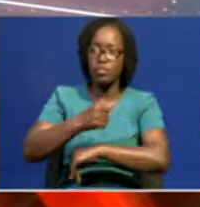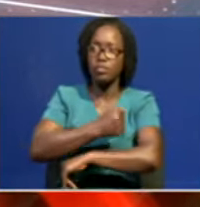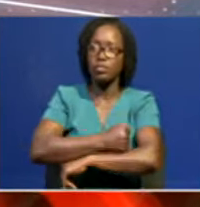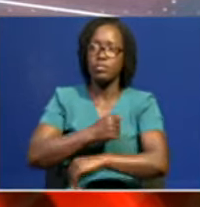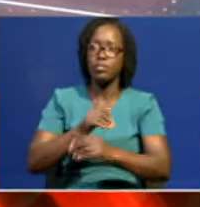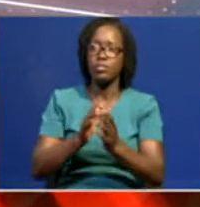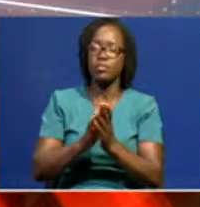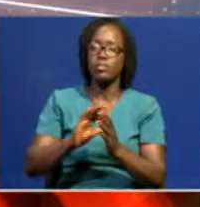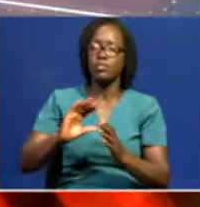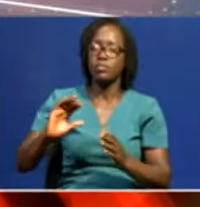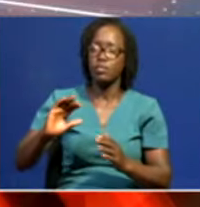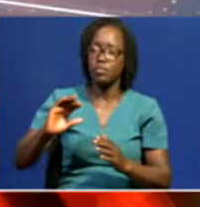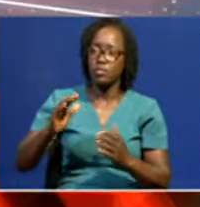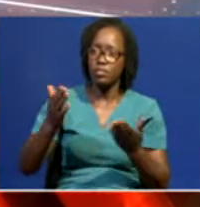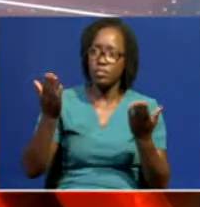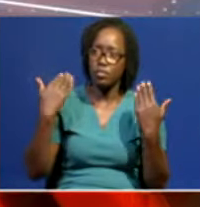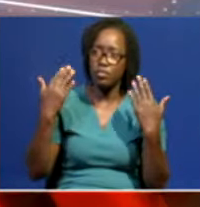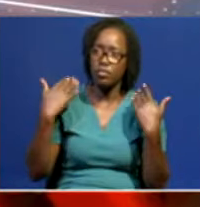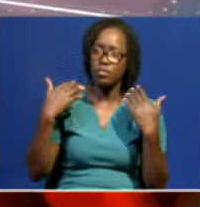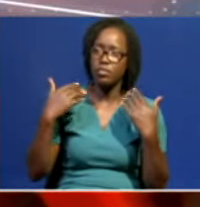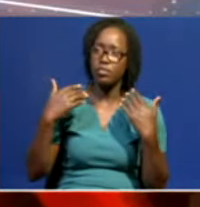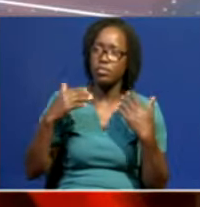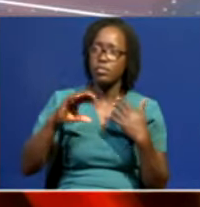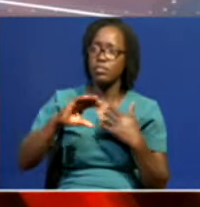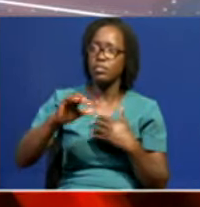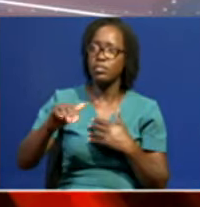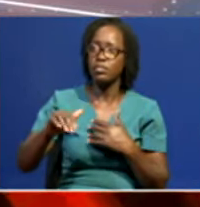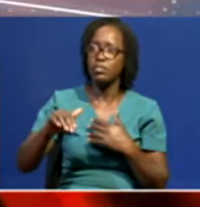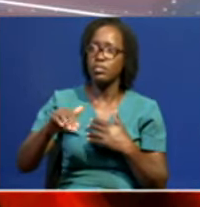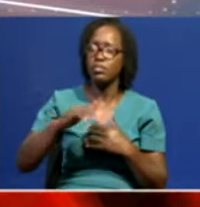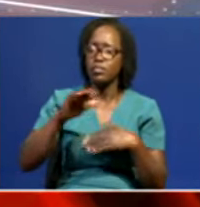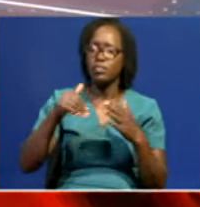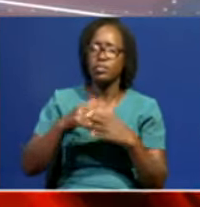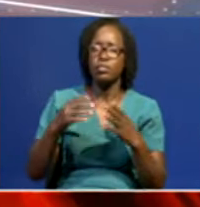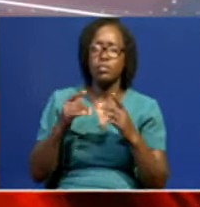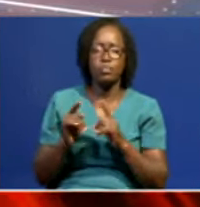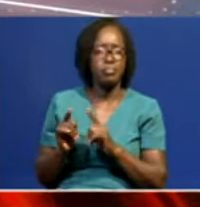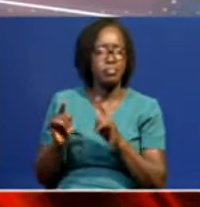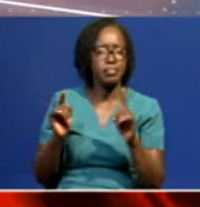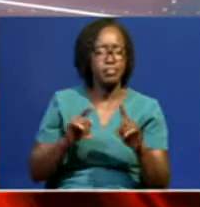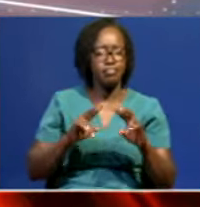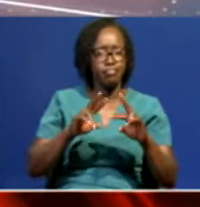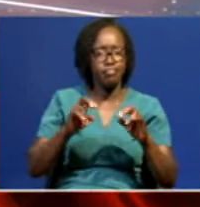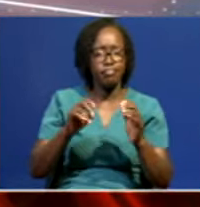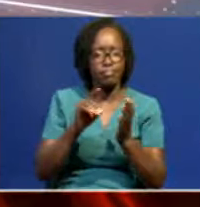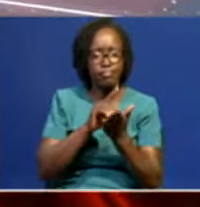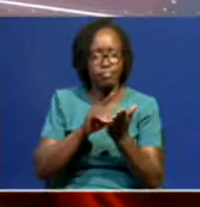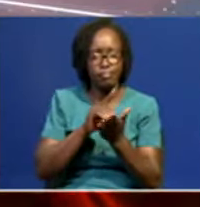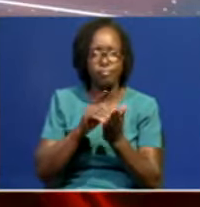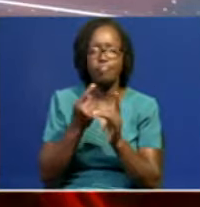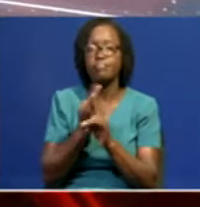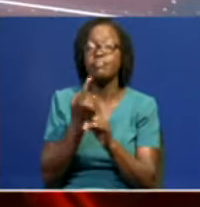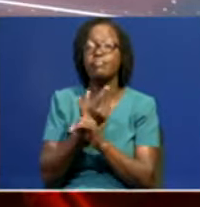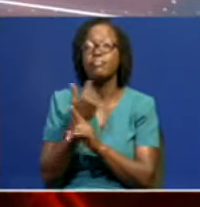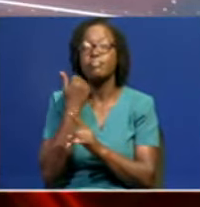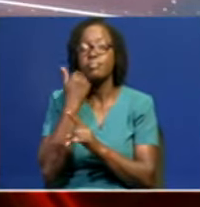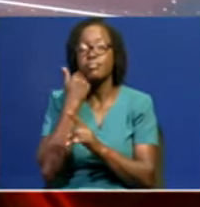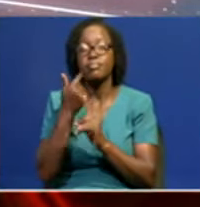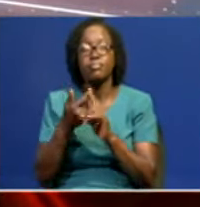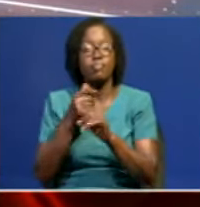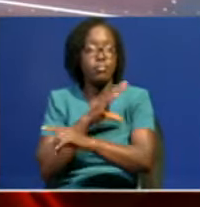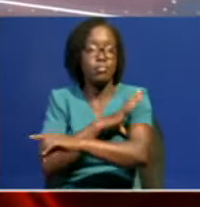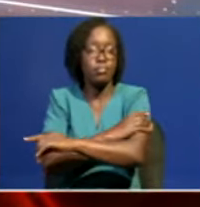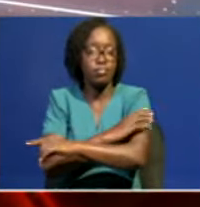Meru town. Scores of individuals who turned up for a checkup were diagnosed with various ailments, from high blood pressure